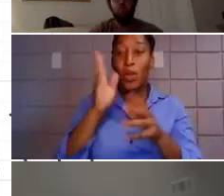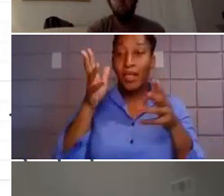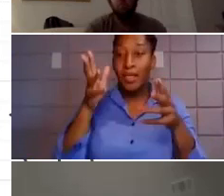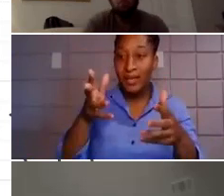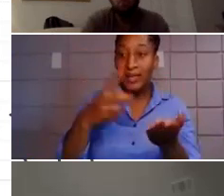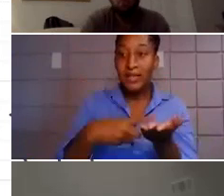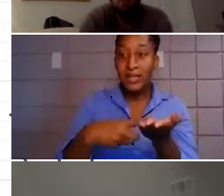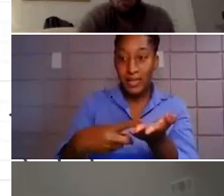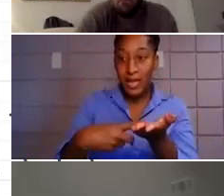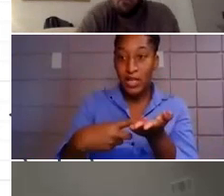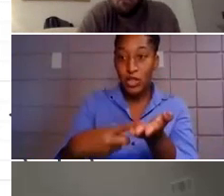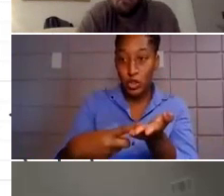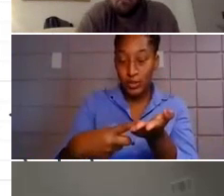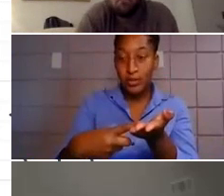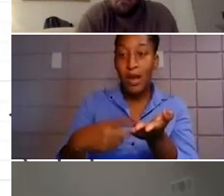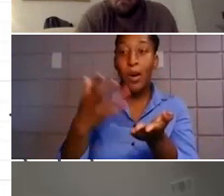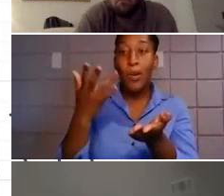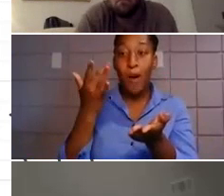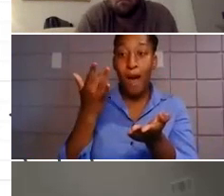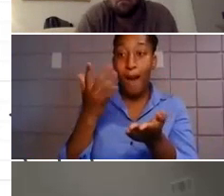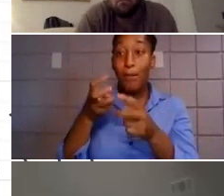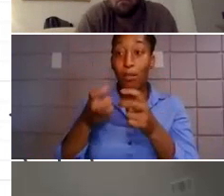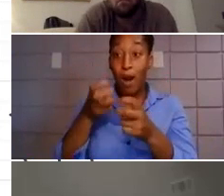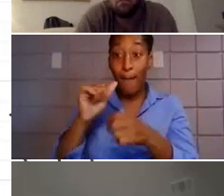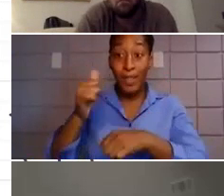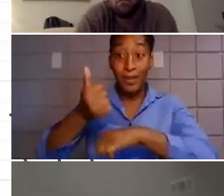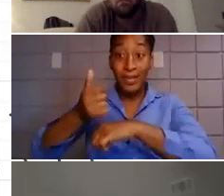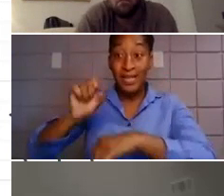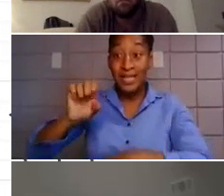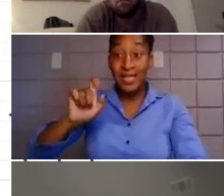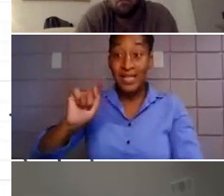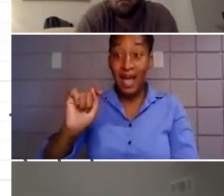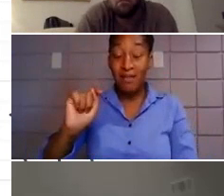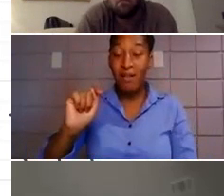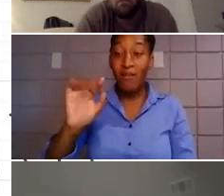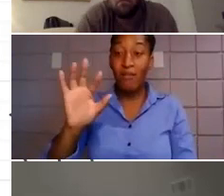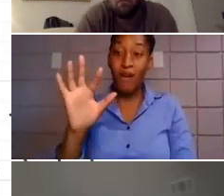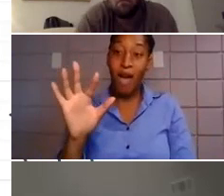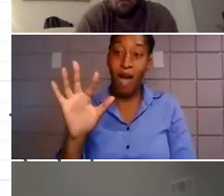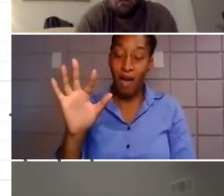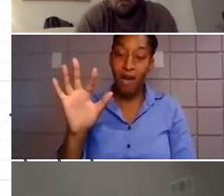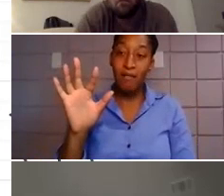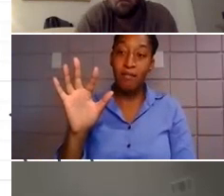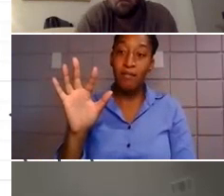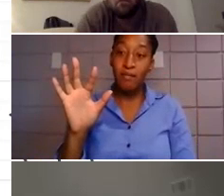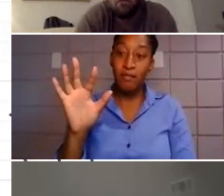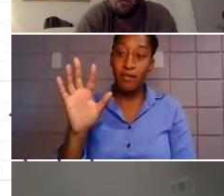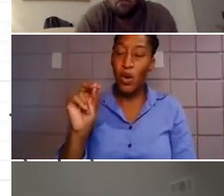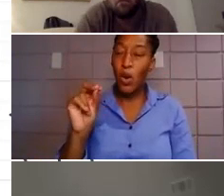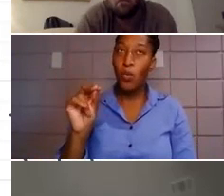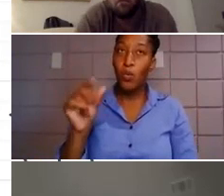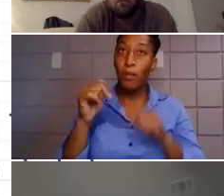have until Tuesday. No. The discussion Tuesday, the problem